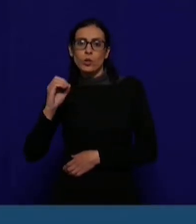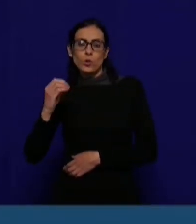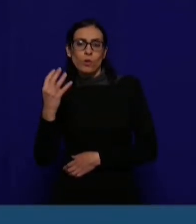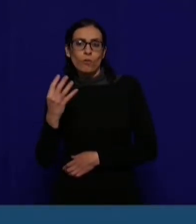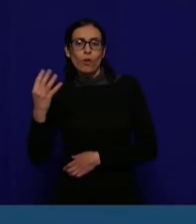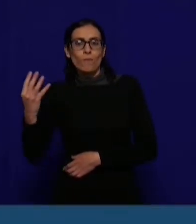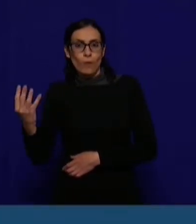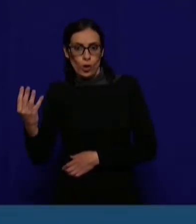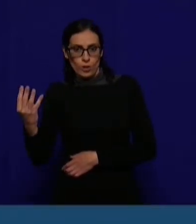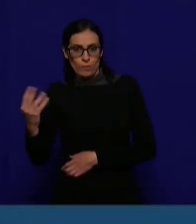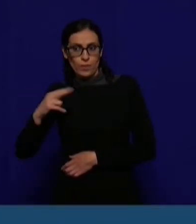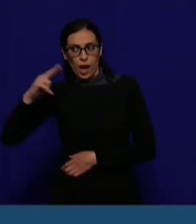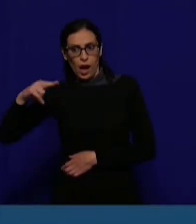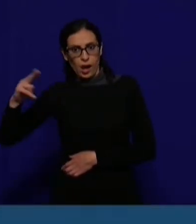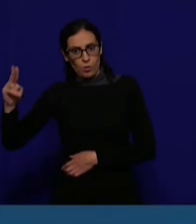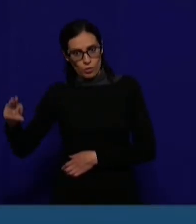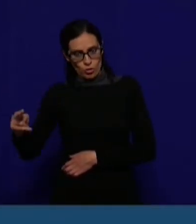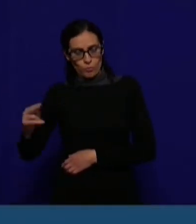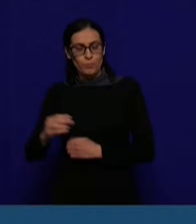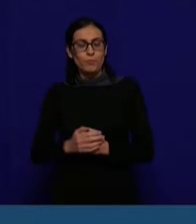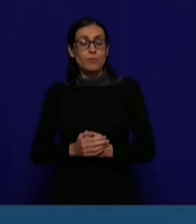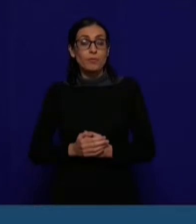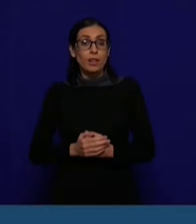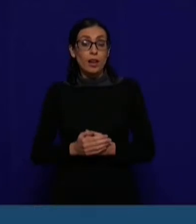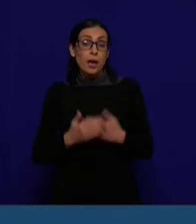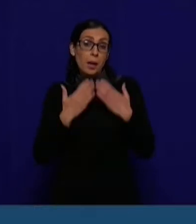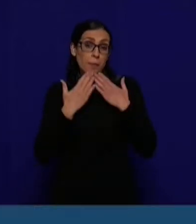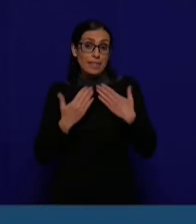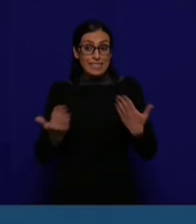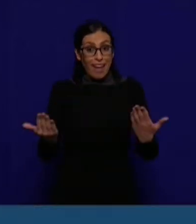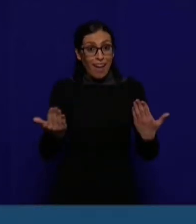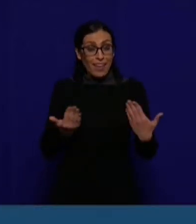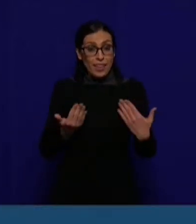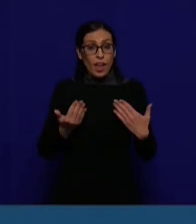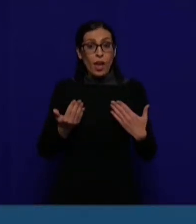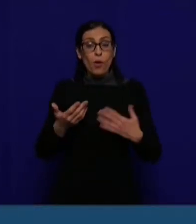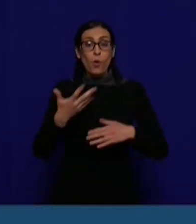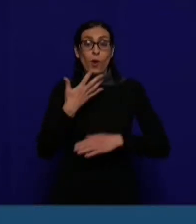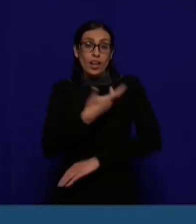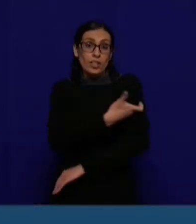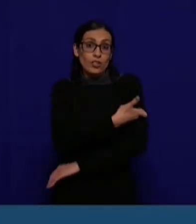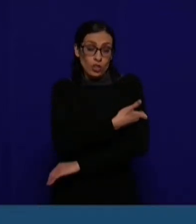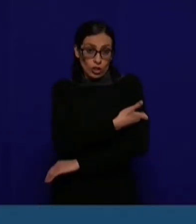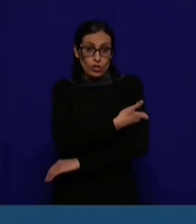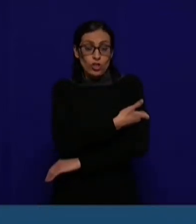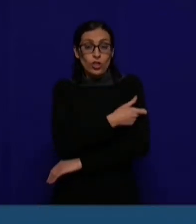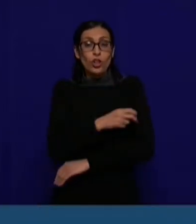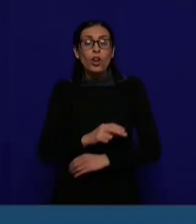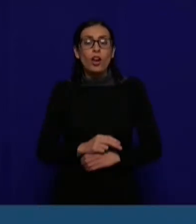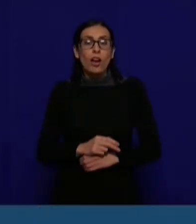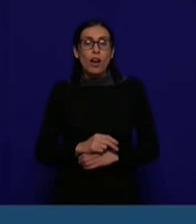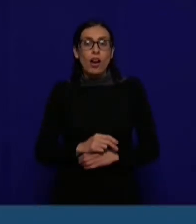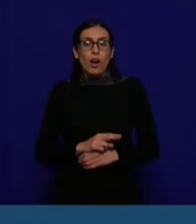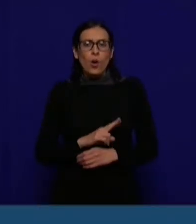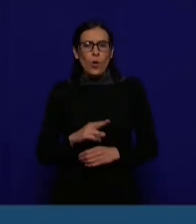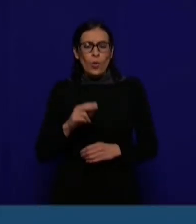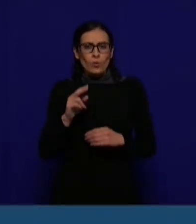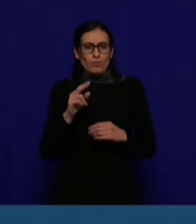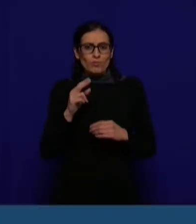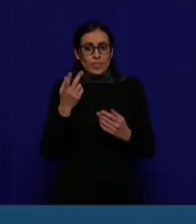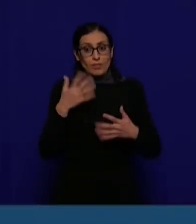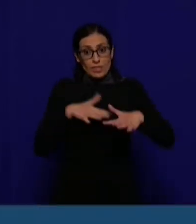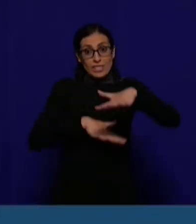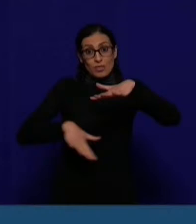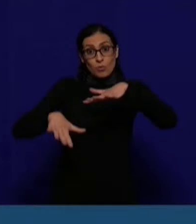99180044. Nappellalkom biex tiġu għal dan it-tilqim bħalma konna qegħdin naraw li permezz tat-tilqim